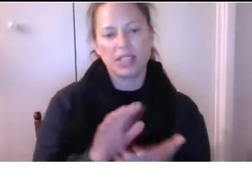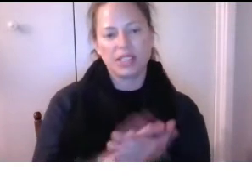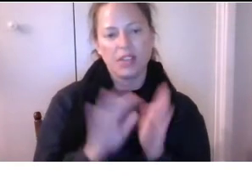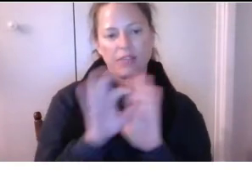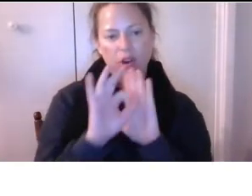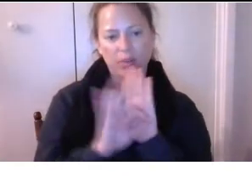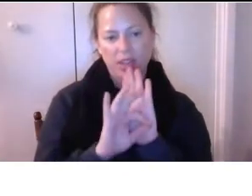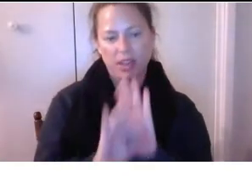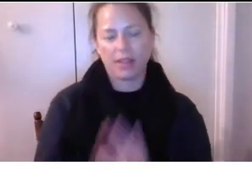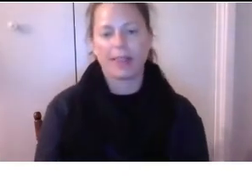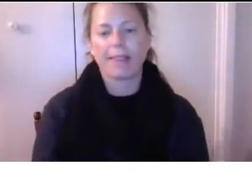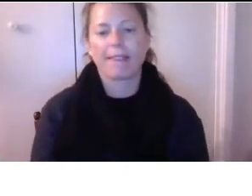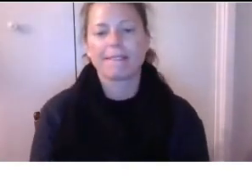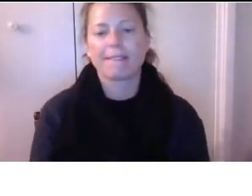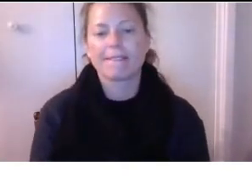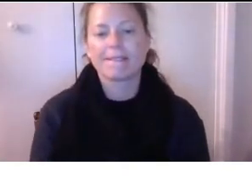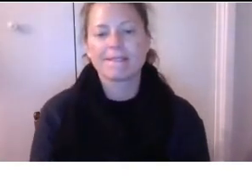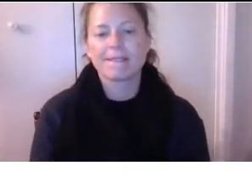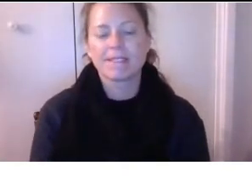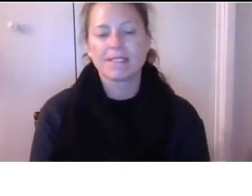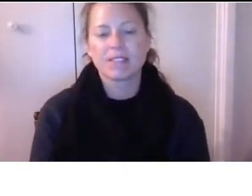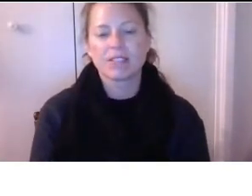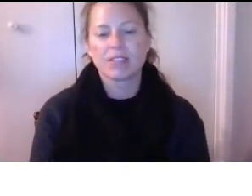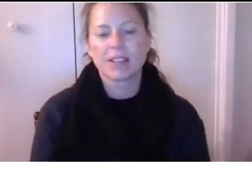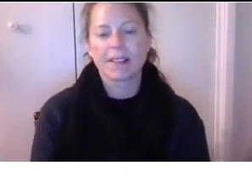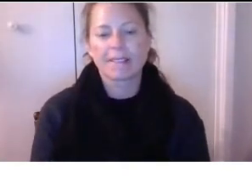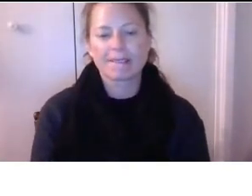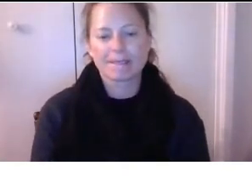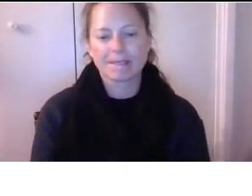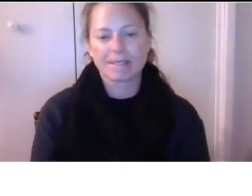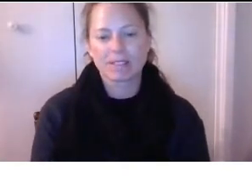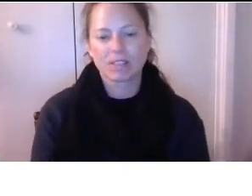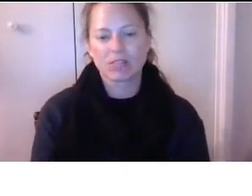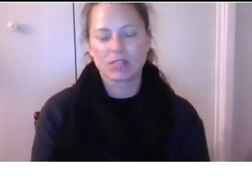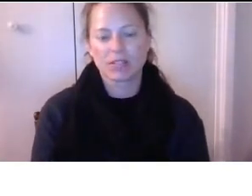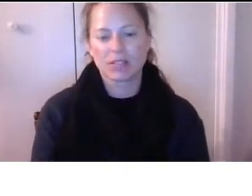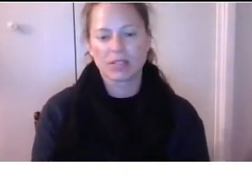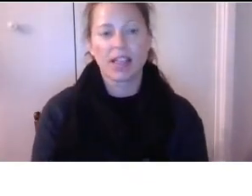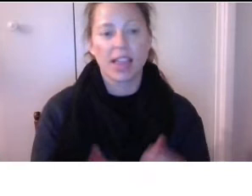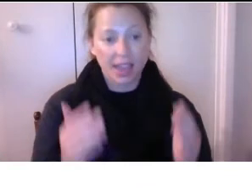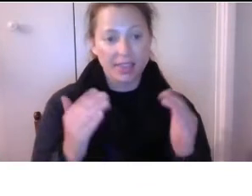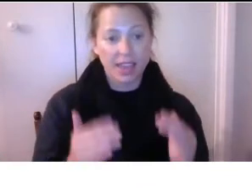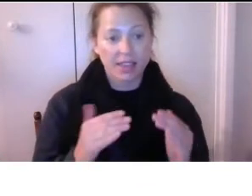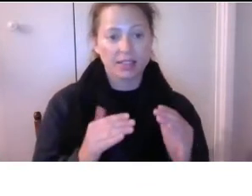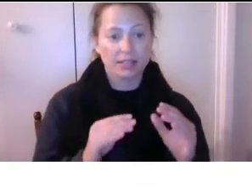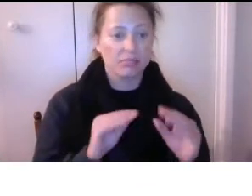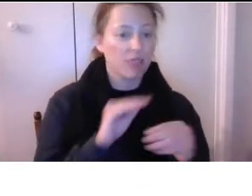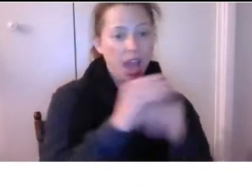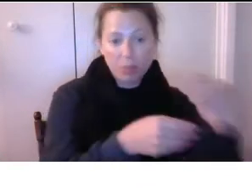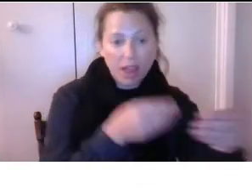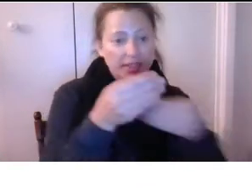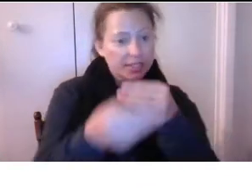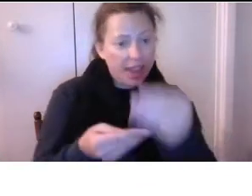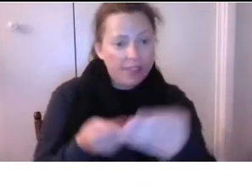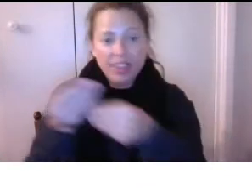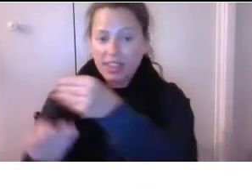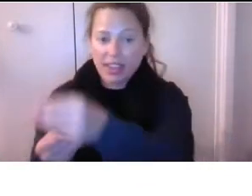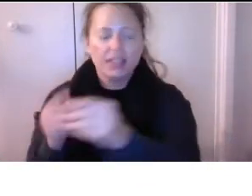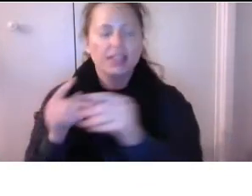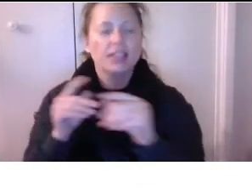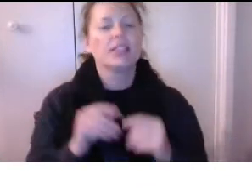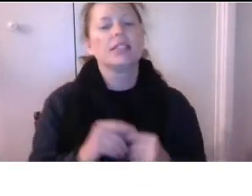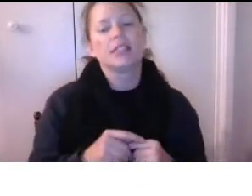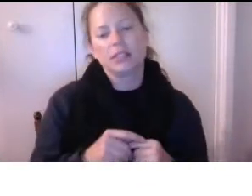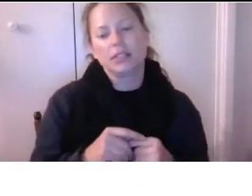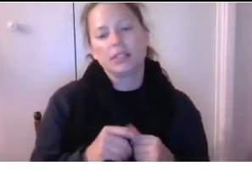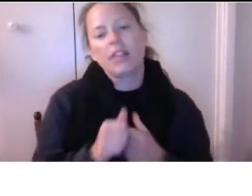formula right here. Okay. And then I plugged everything in. Okay, according to how I